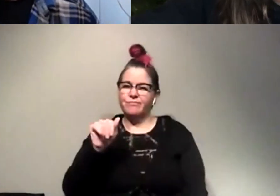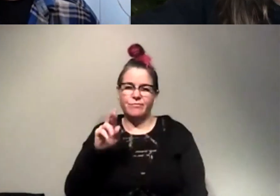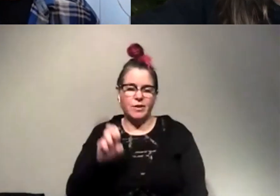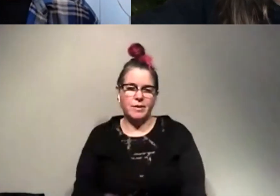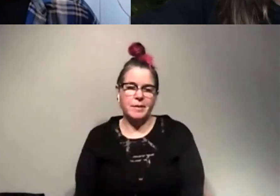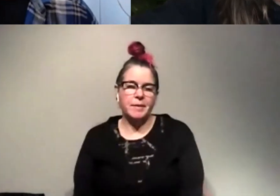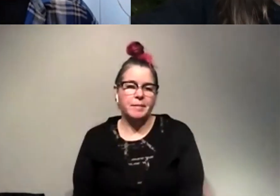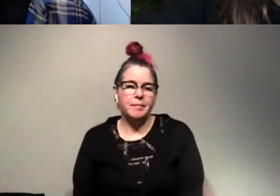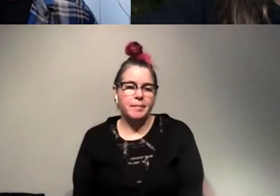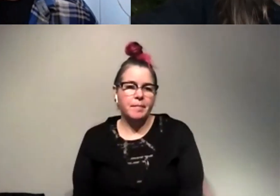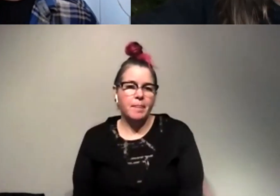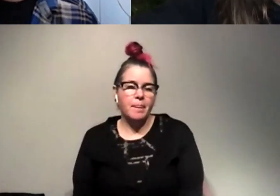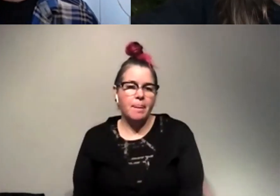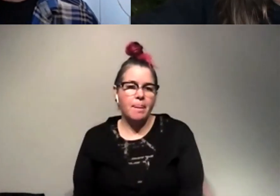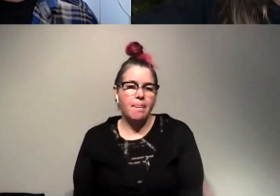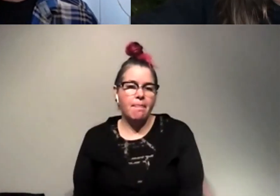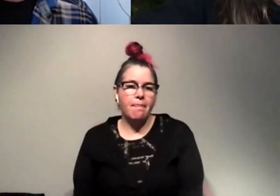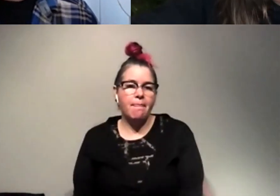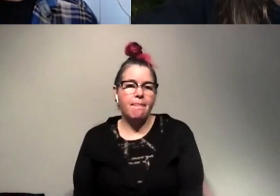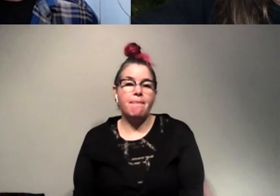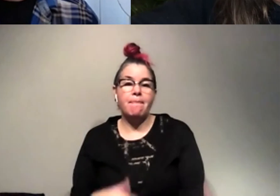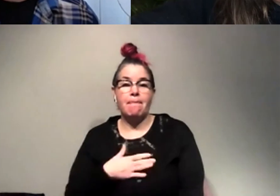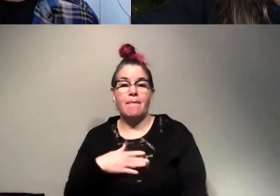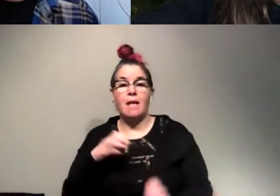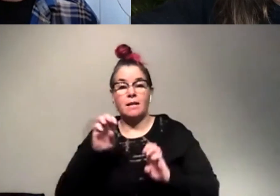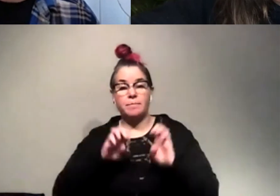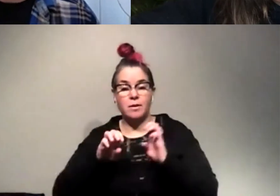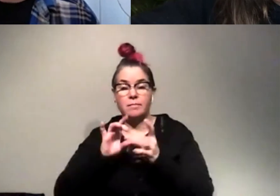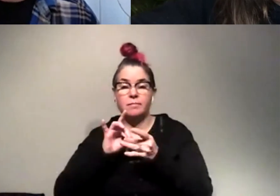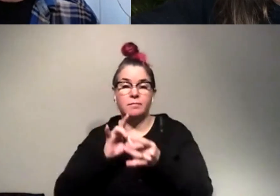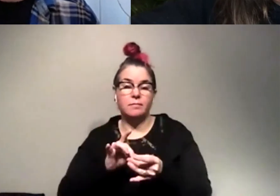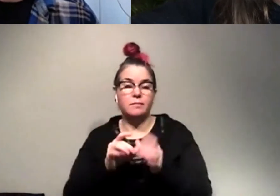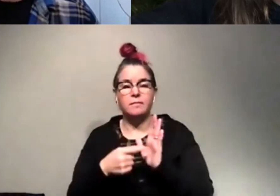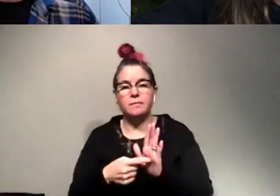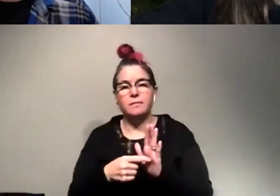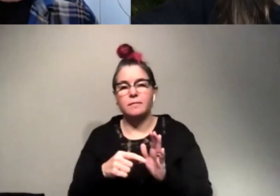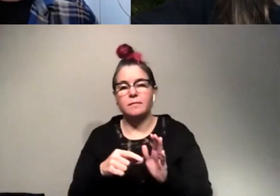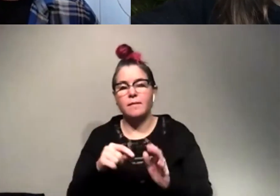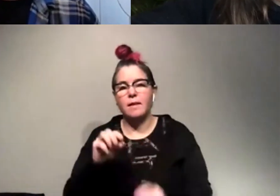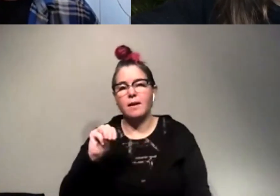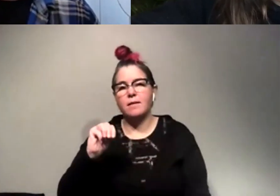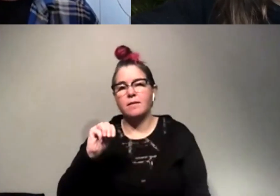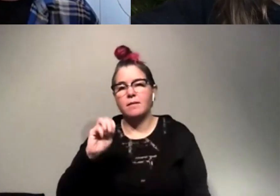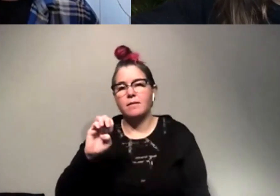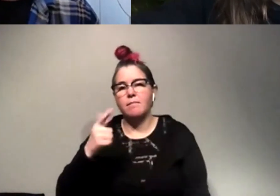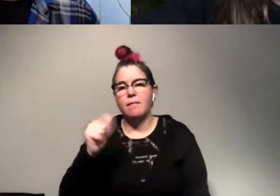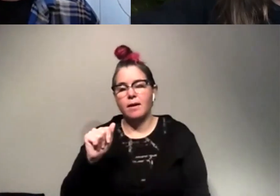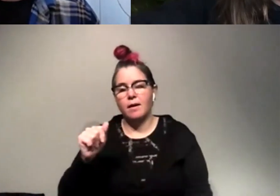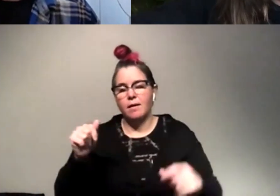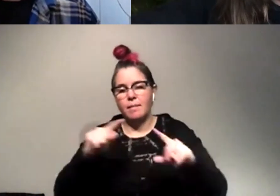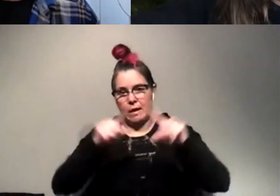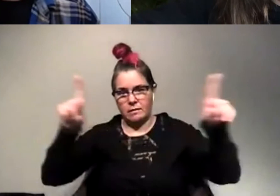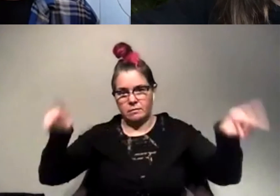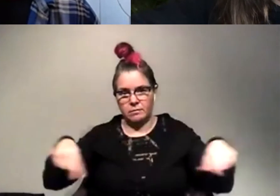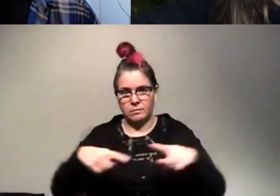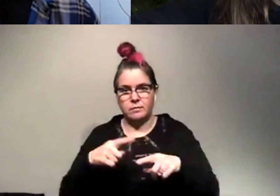And in the experiments we've done on, for example, the isolates from the megaplate, you can keep